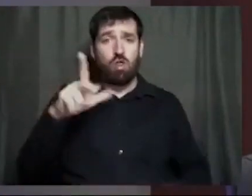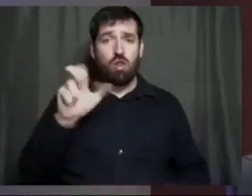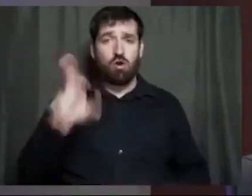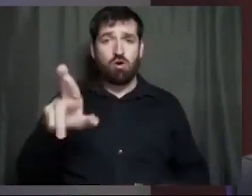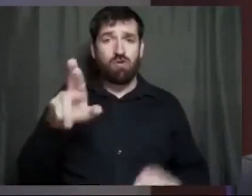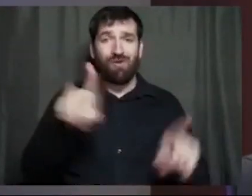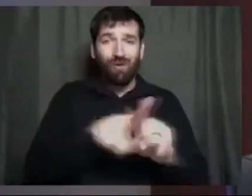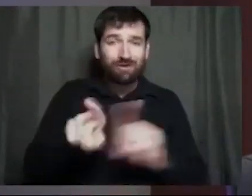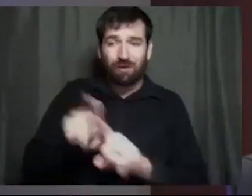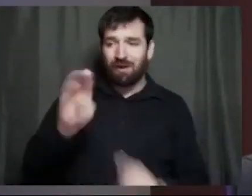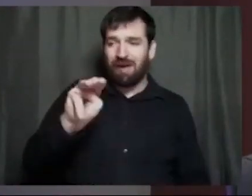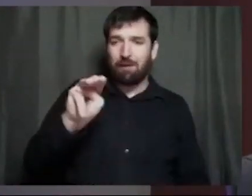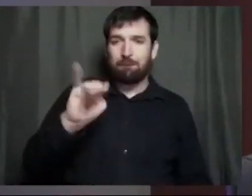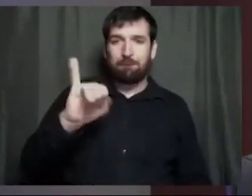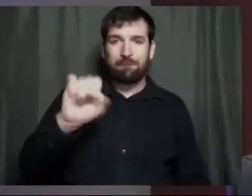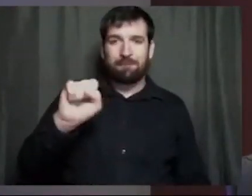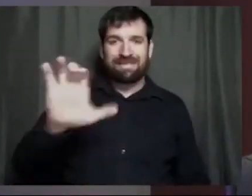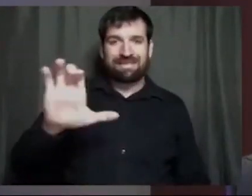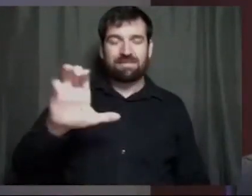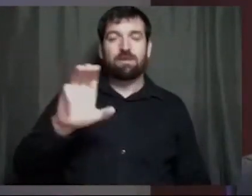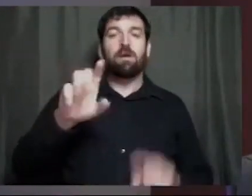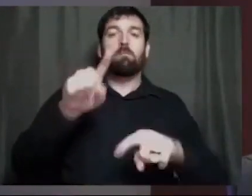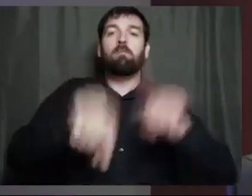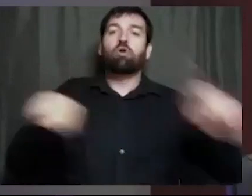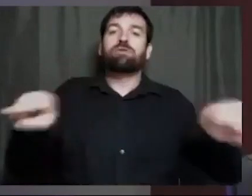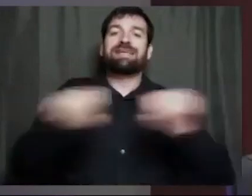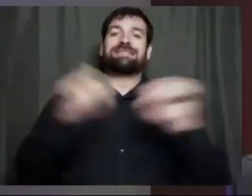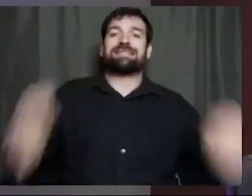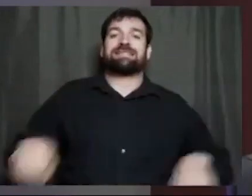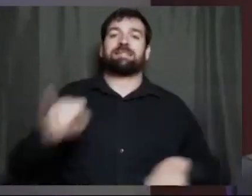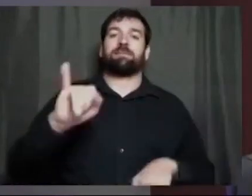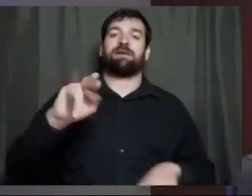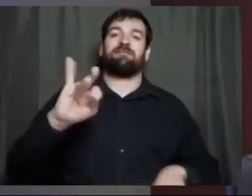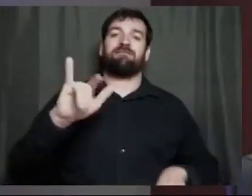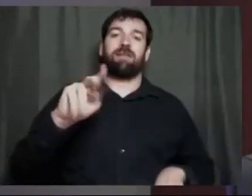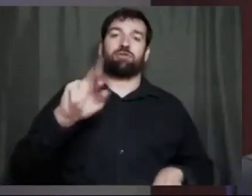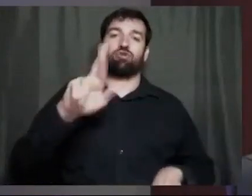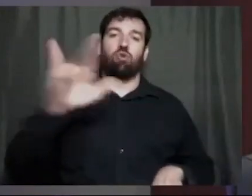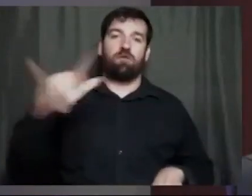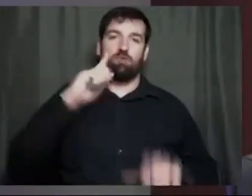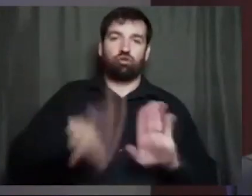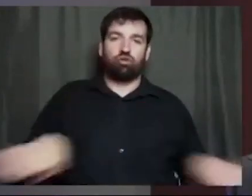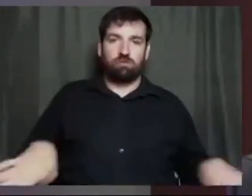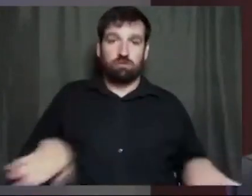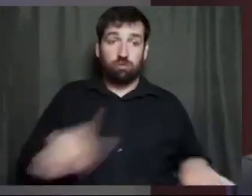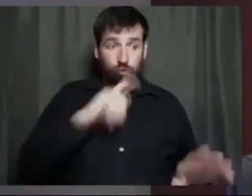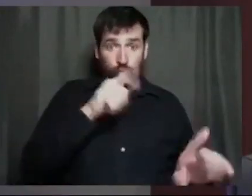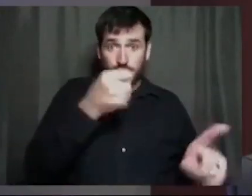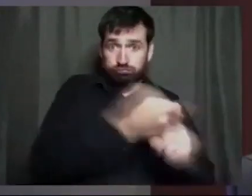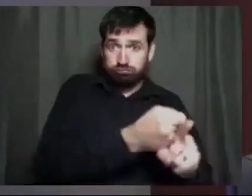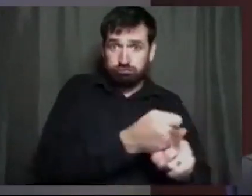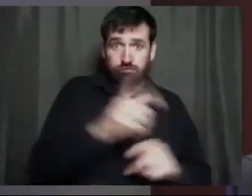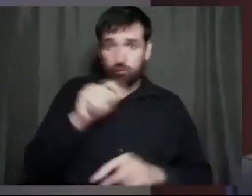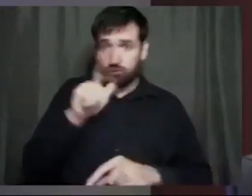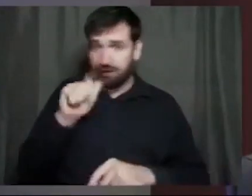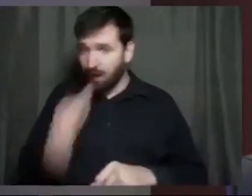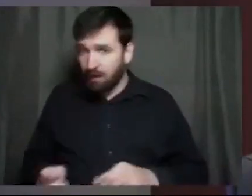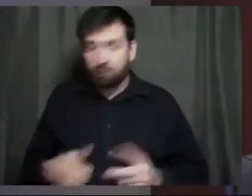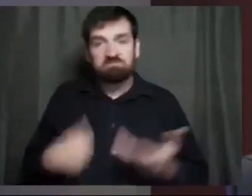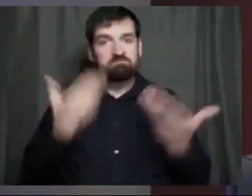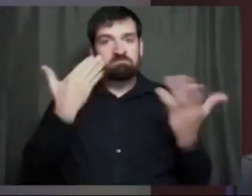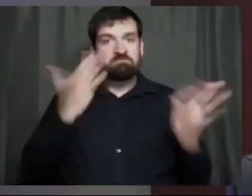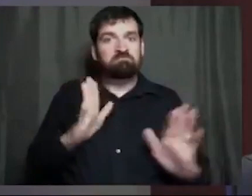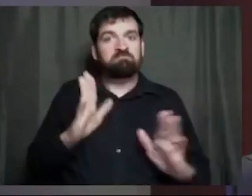multi-system inflammatory syndrome of children. And we don't know which child is going to get that. In fact, children with very mild